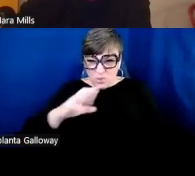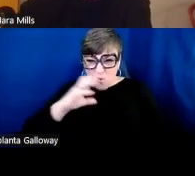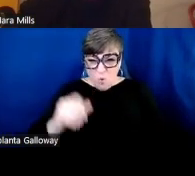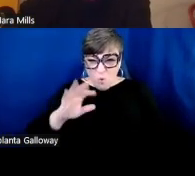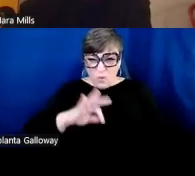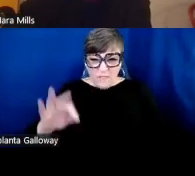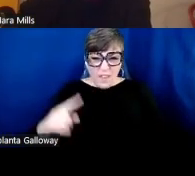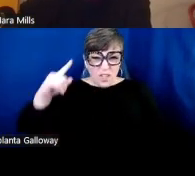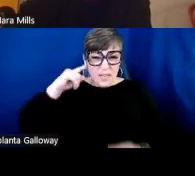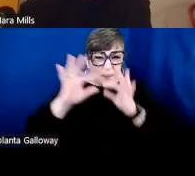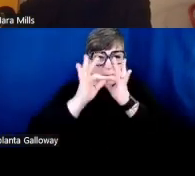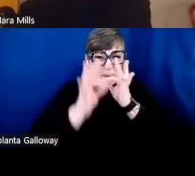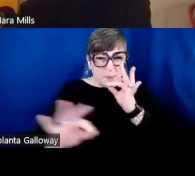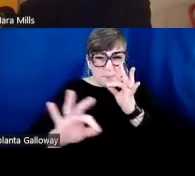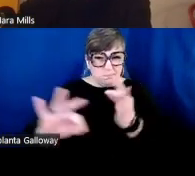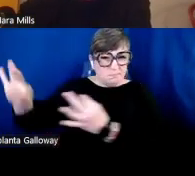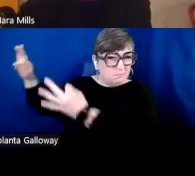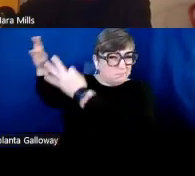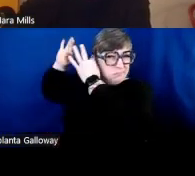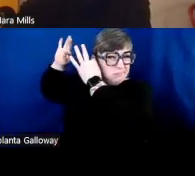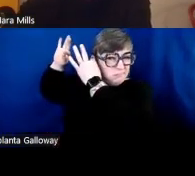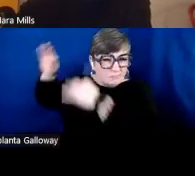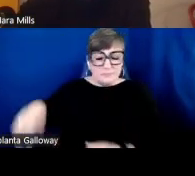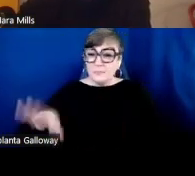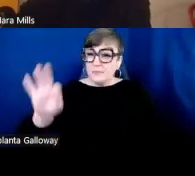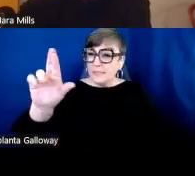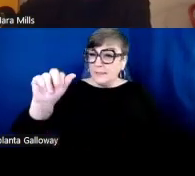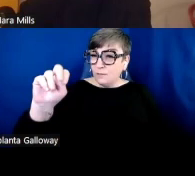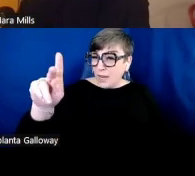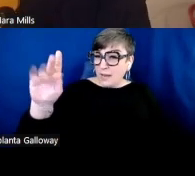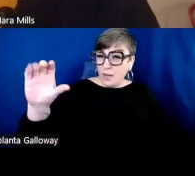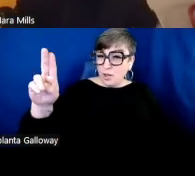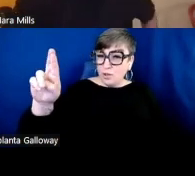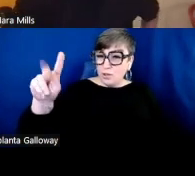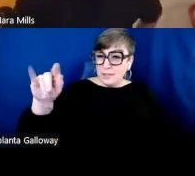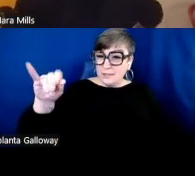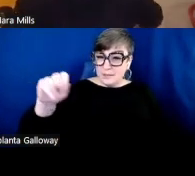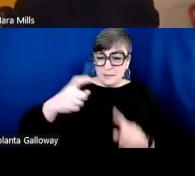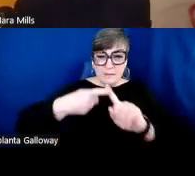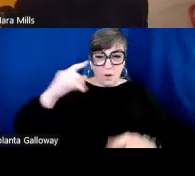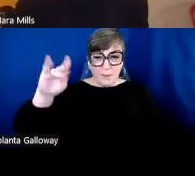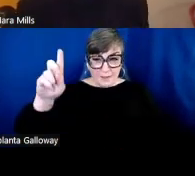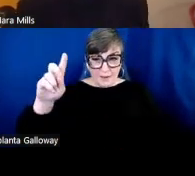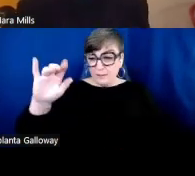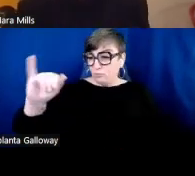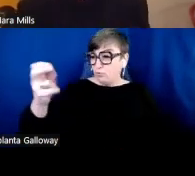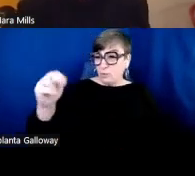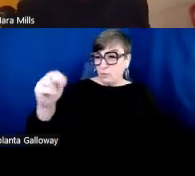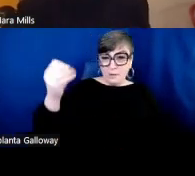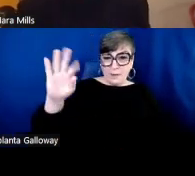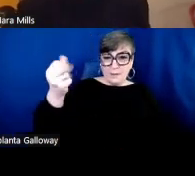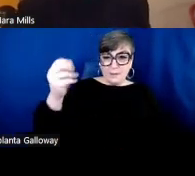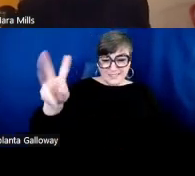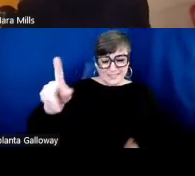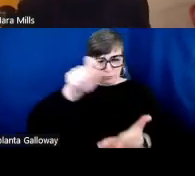in response to a letter from frank curtis of indiana in january 1916 edison wrote i use a horn